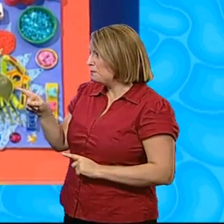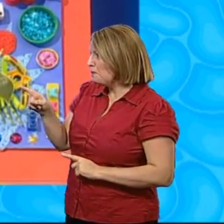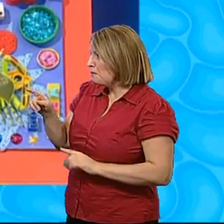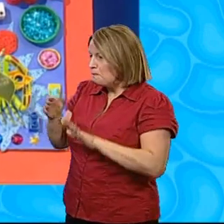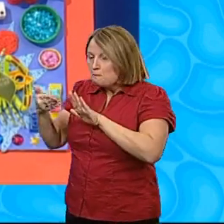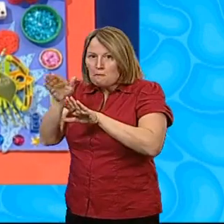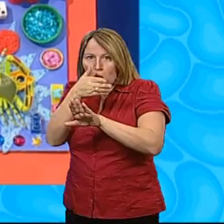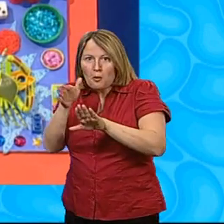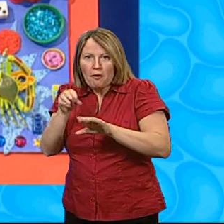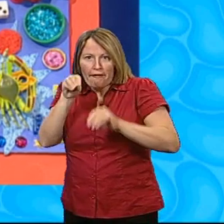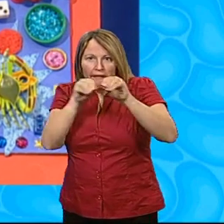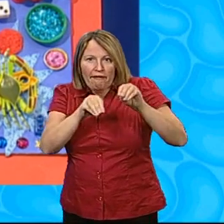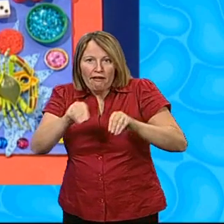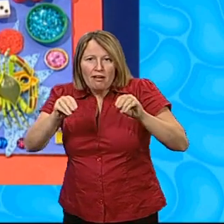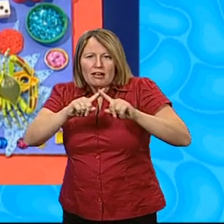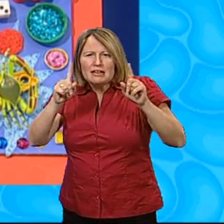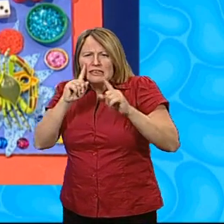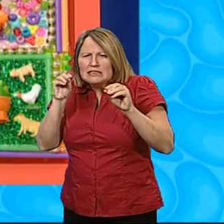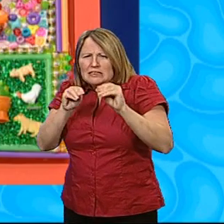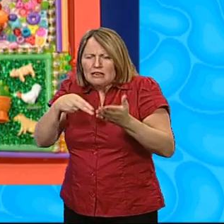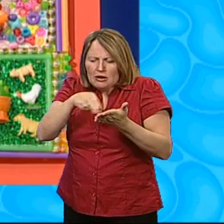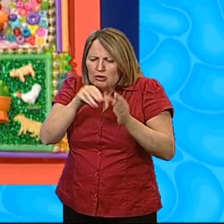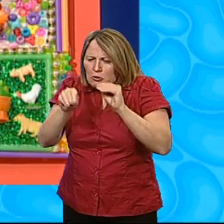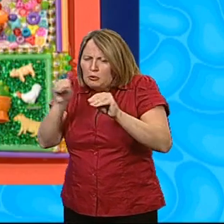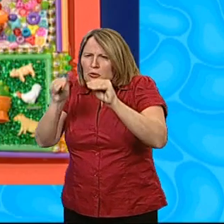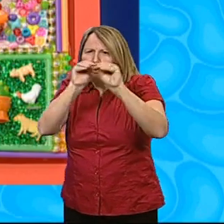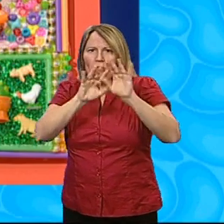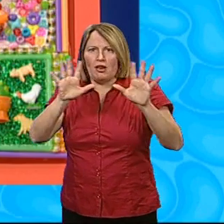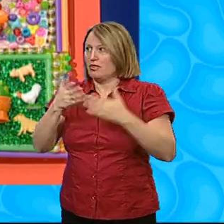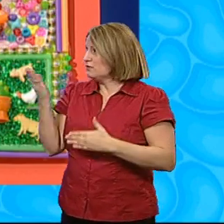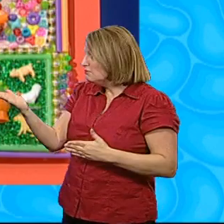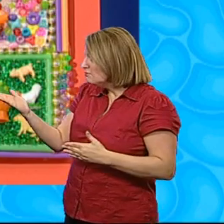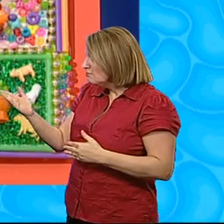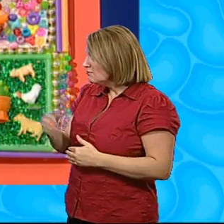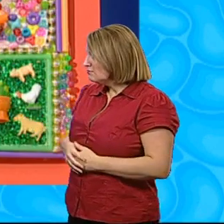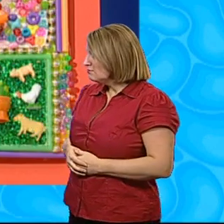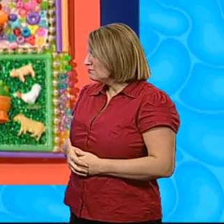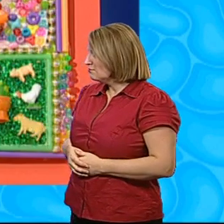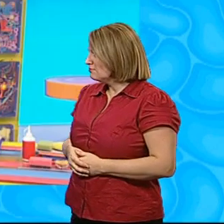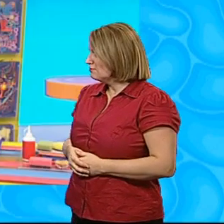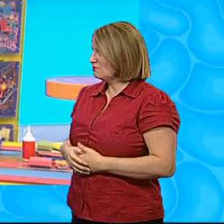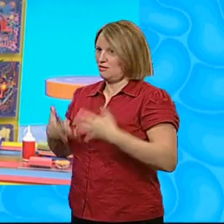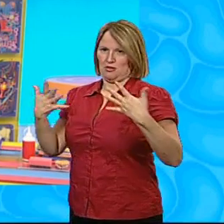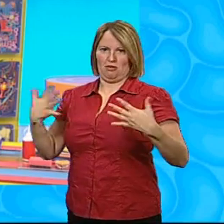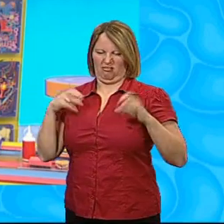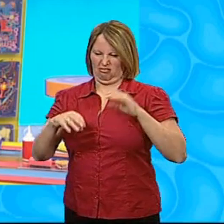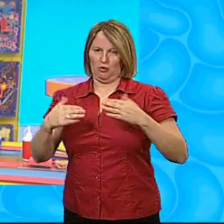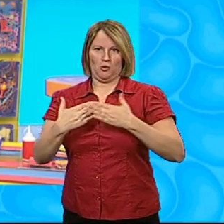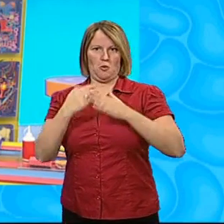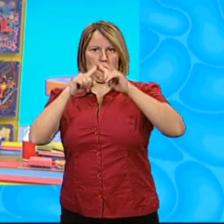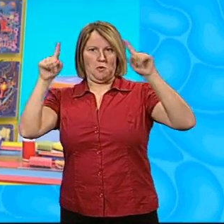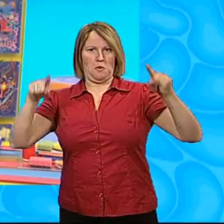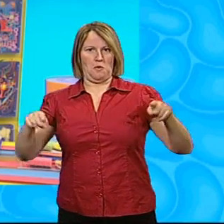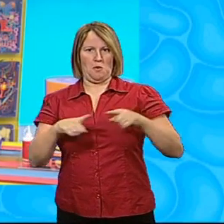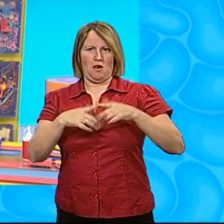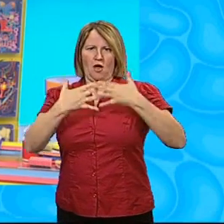place all of your junk really tightly together to create a different effect, like this one. Now all of my junk has a new